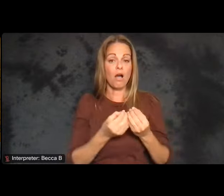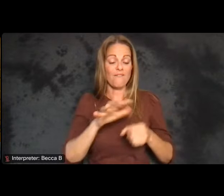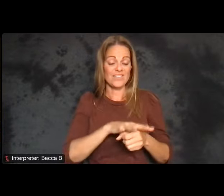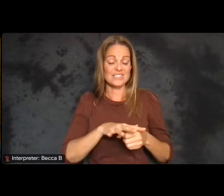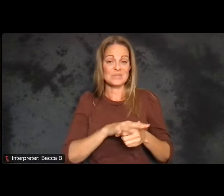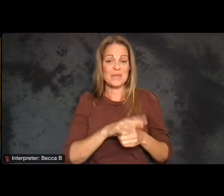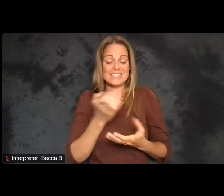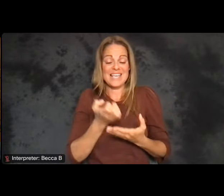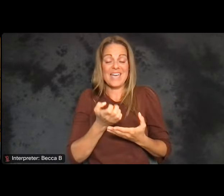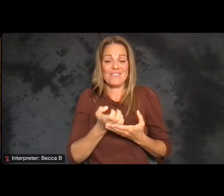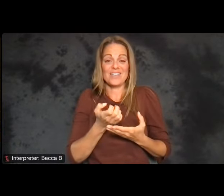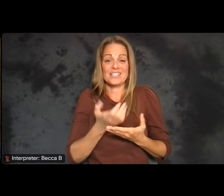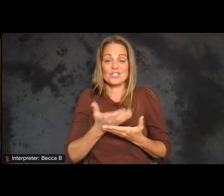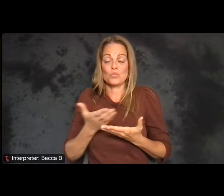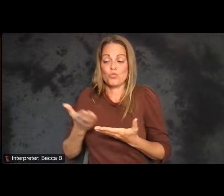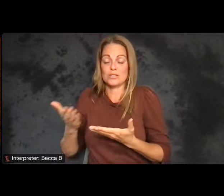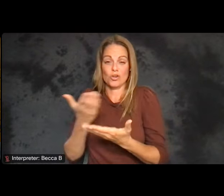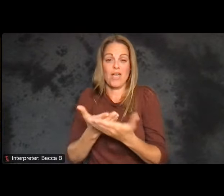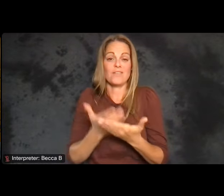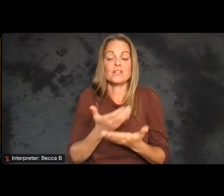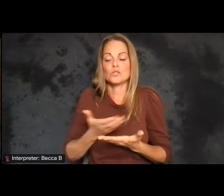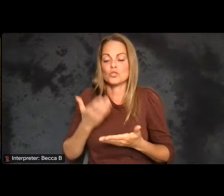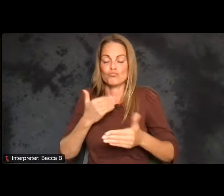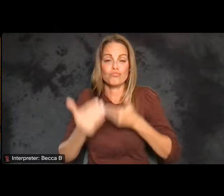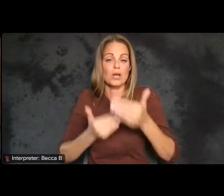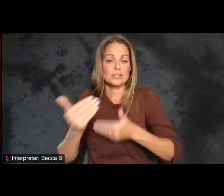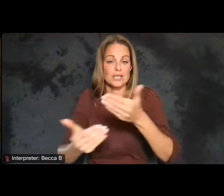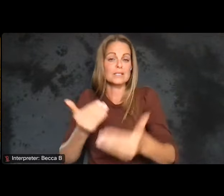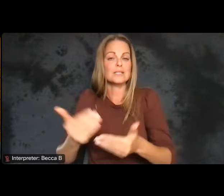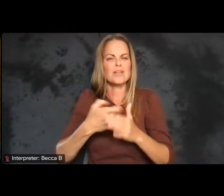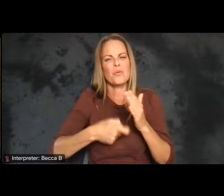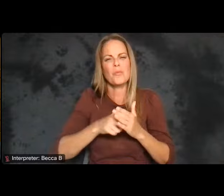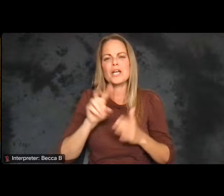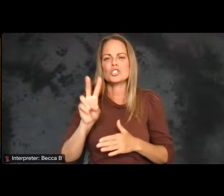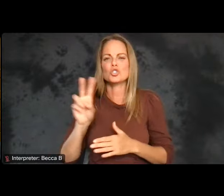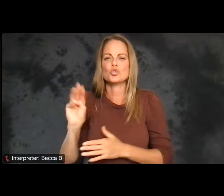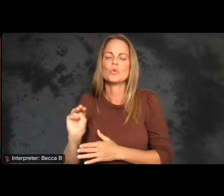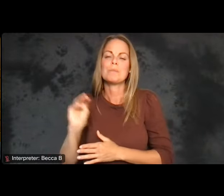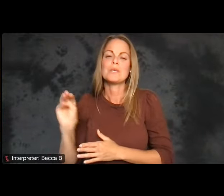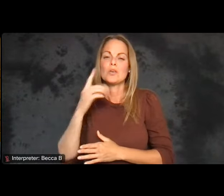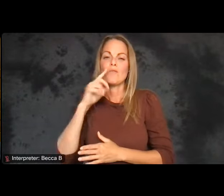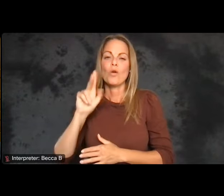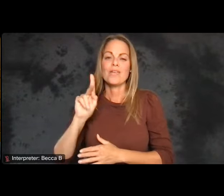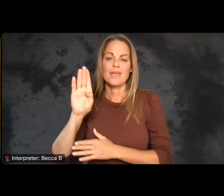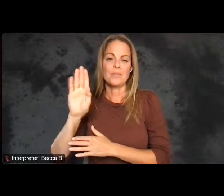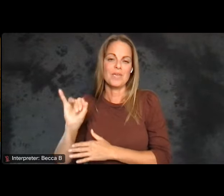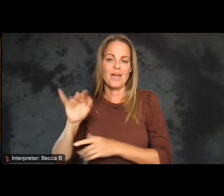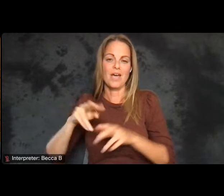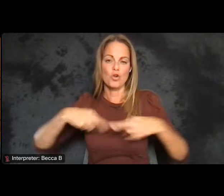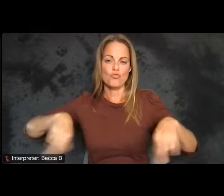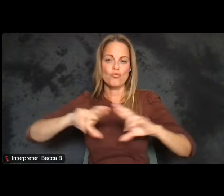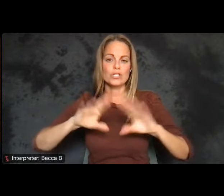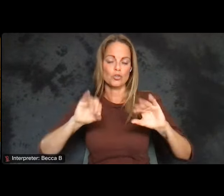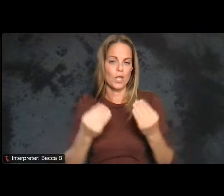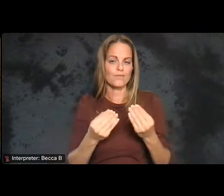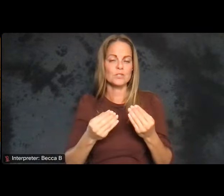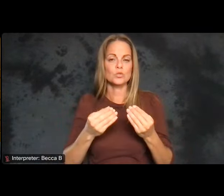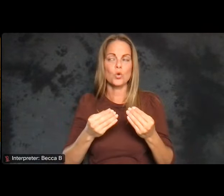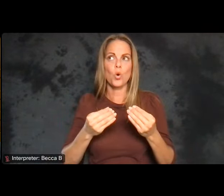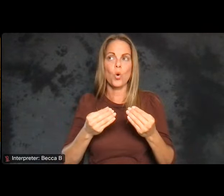and interview room at a cost of $2 million for that KBI regional office. So that would make the revised total project